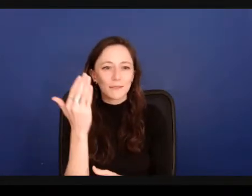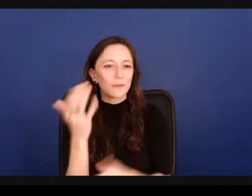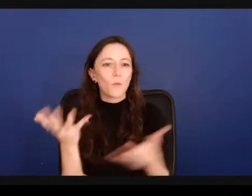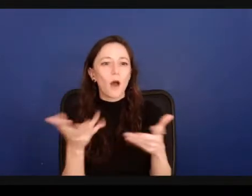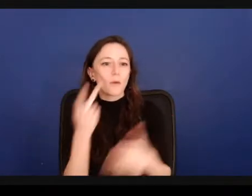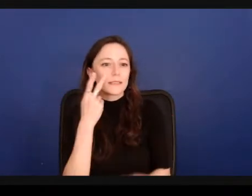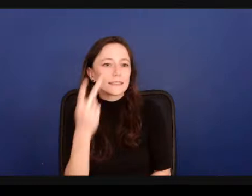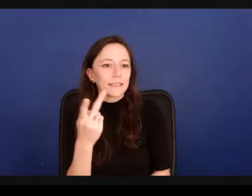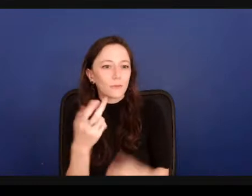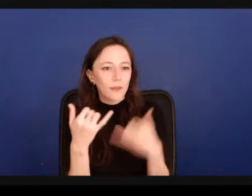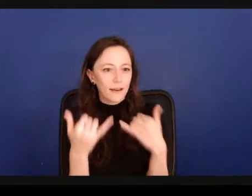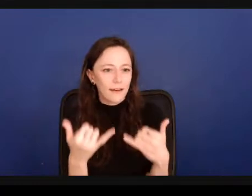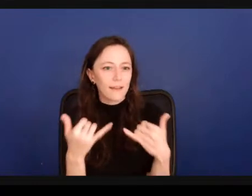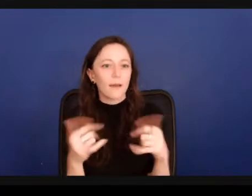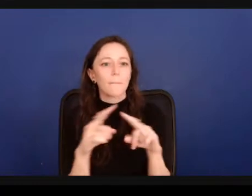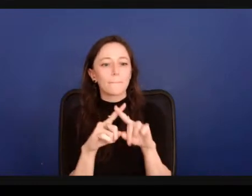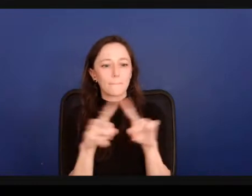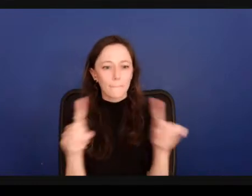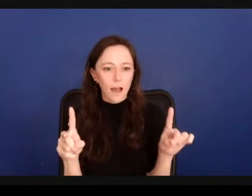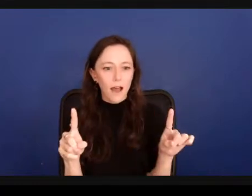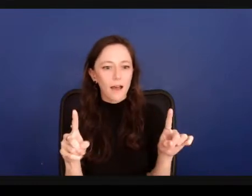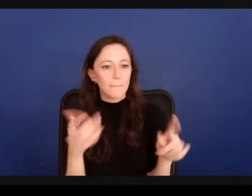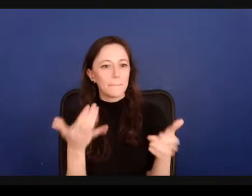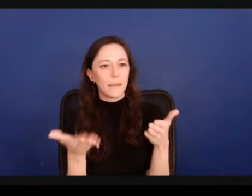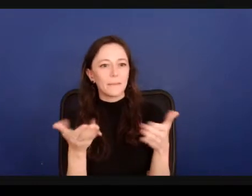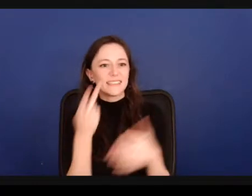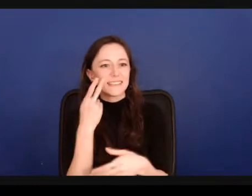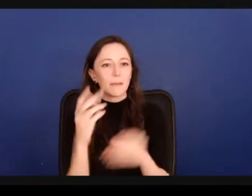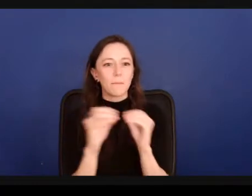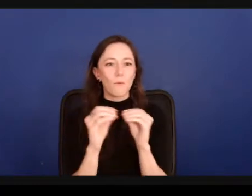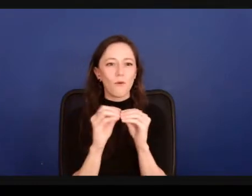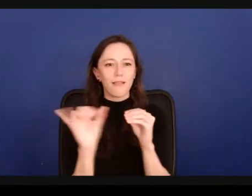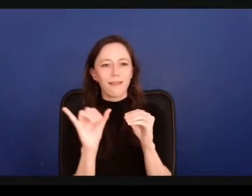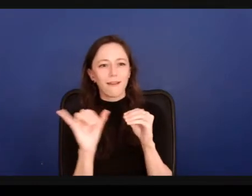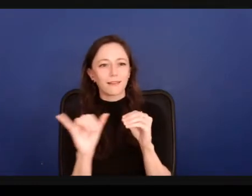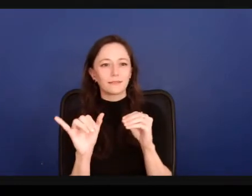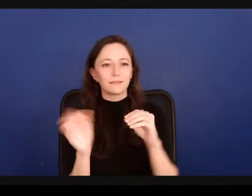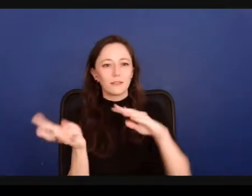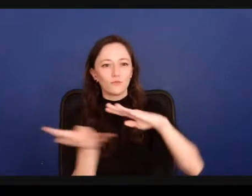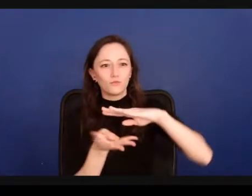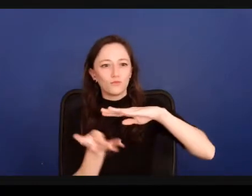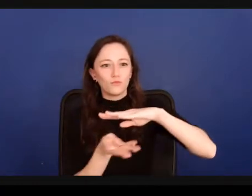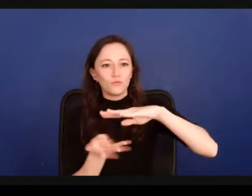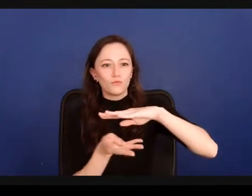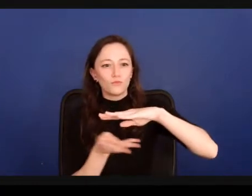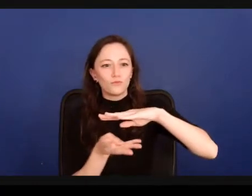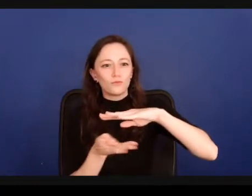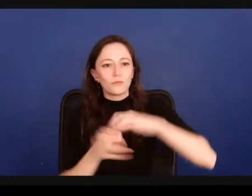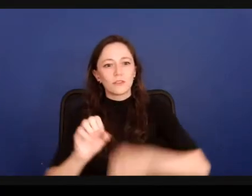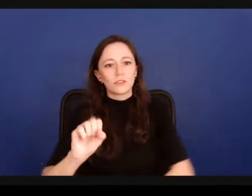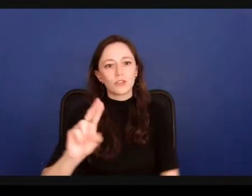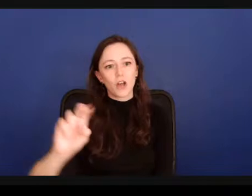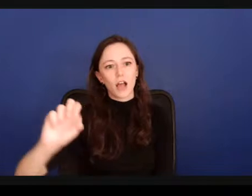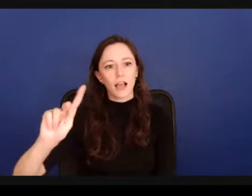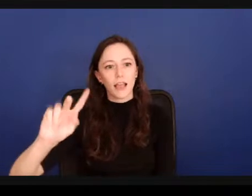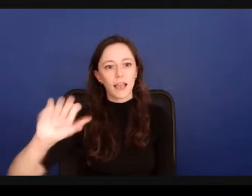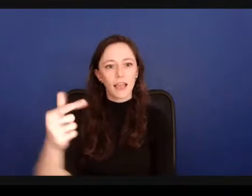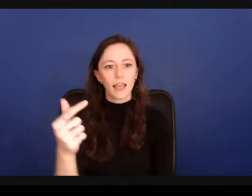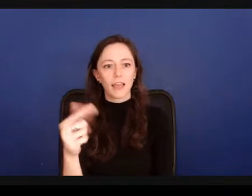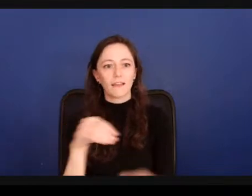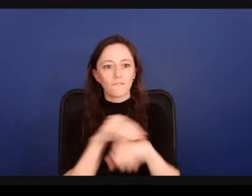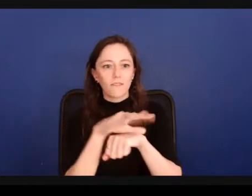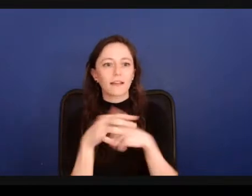here, but we may be seeing some of the sucking effect a little bit coming up. So this final one here